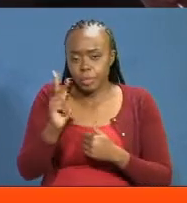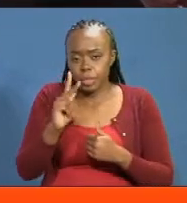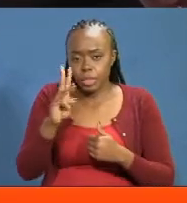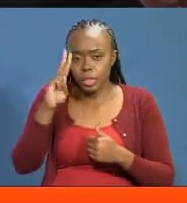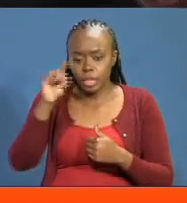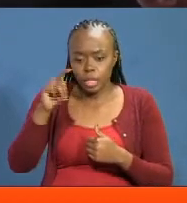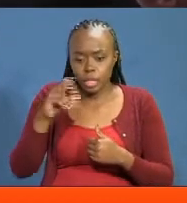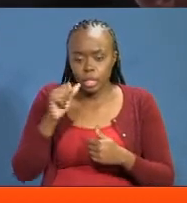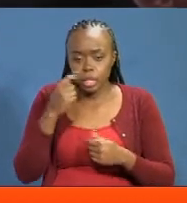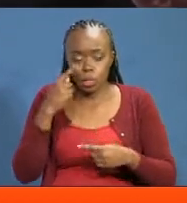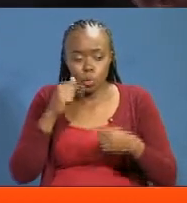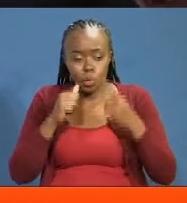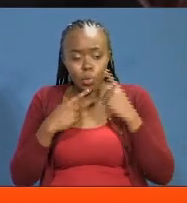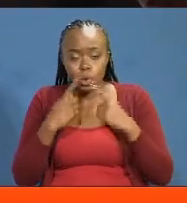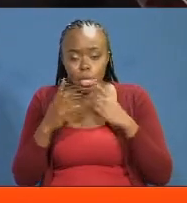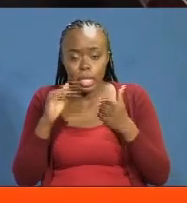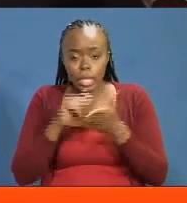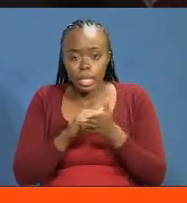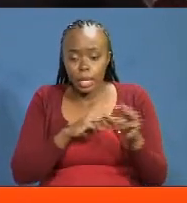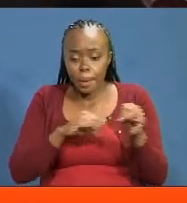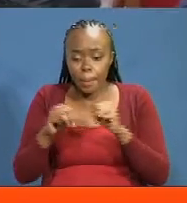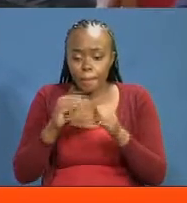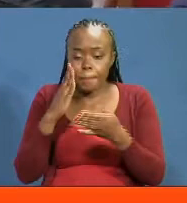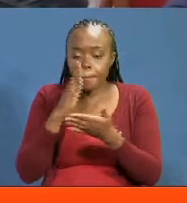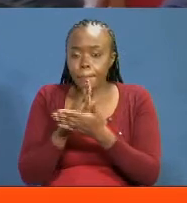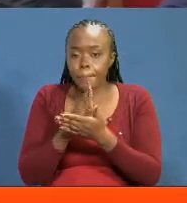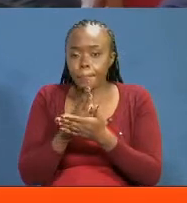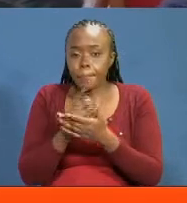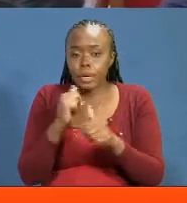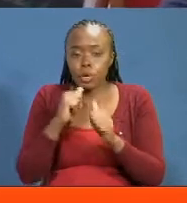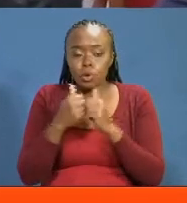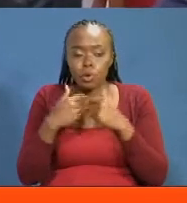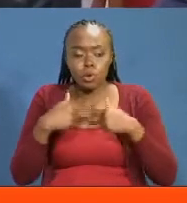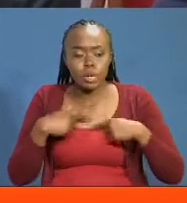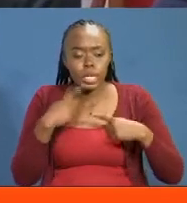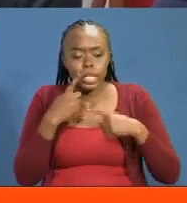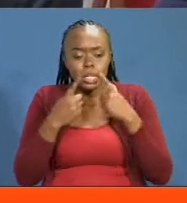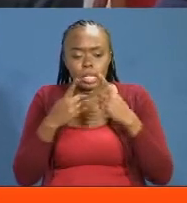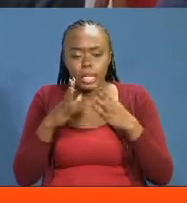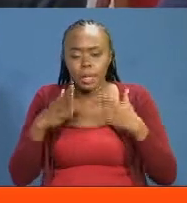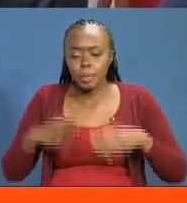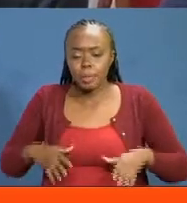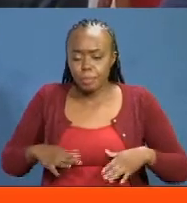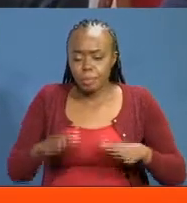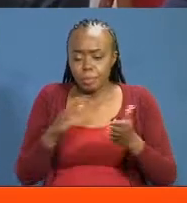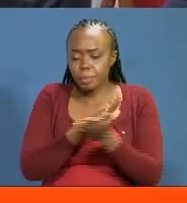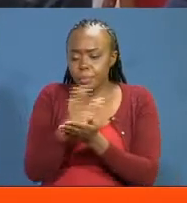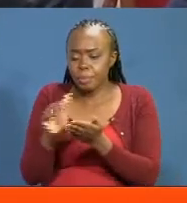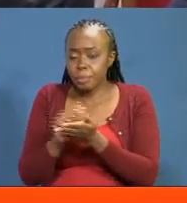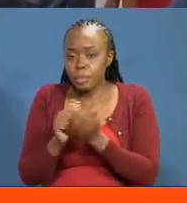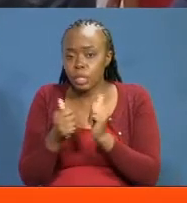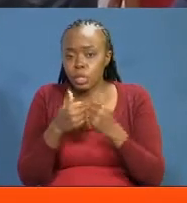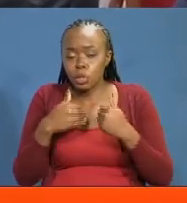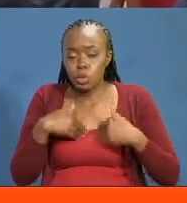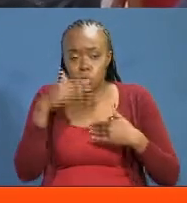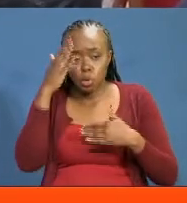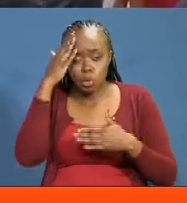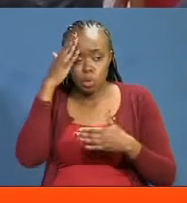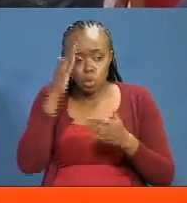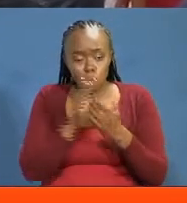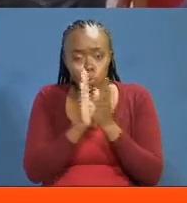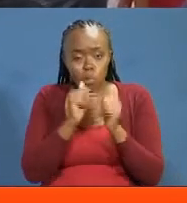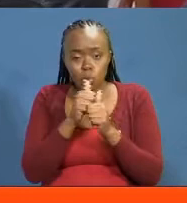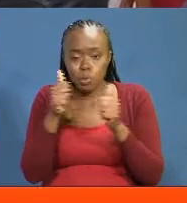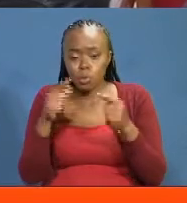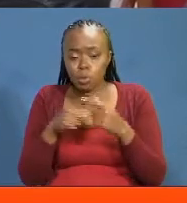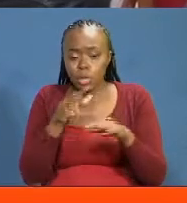cried foul, claiming the move to deny her an opportunity to address the mourners in her constituency was intentional, claiming she would